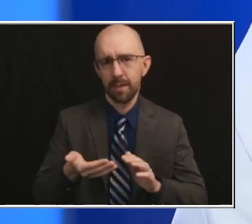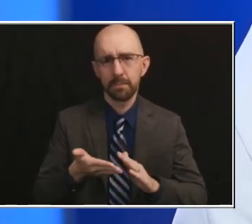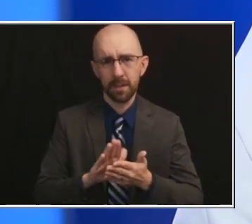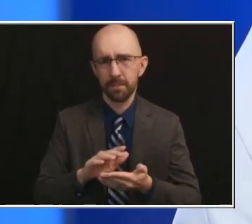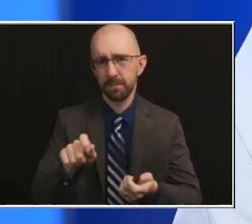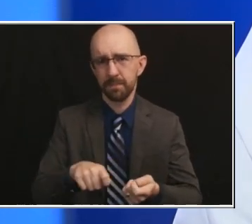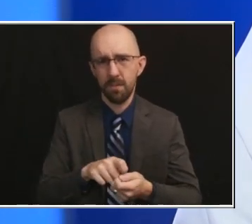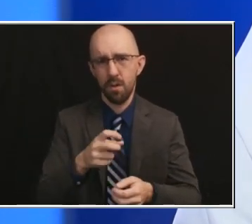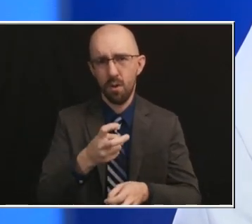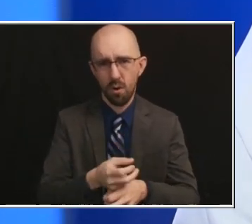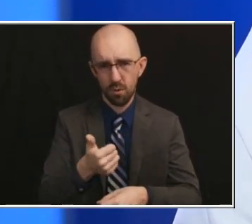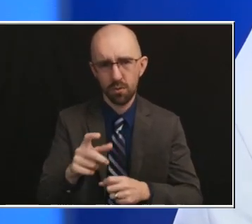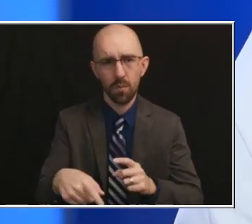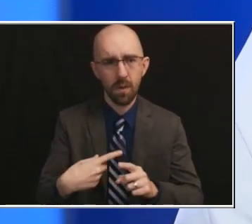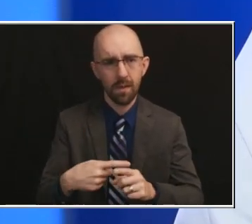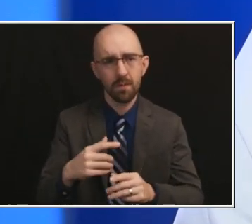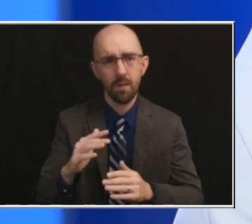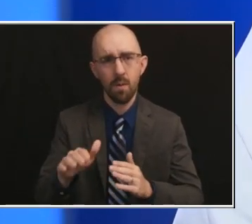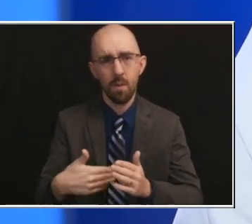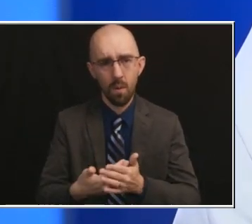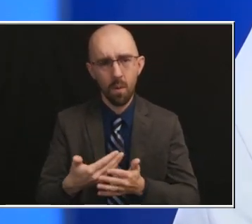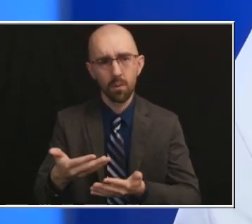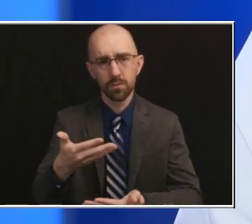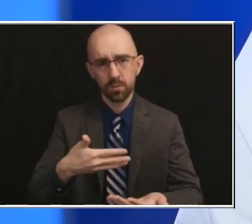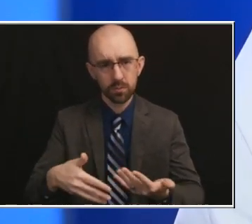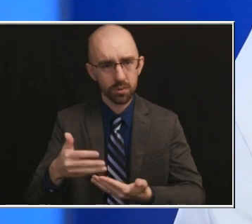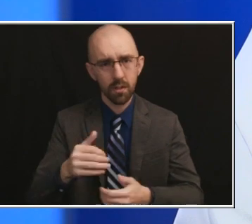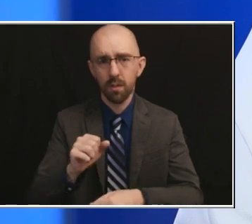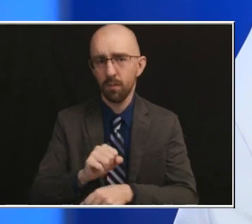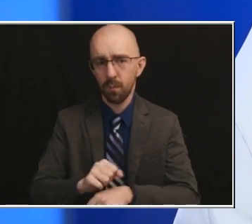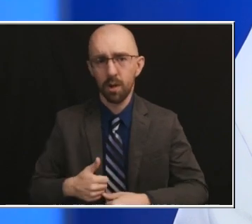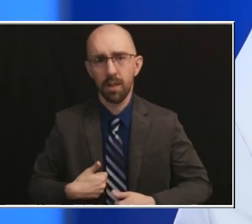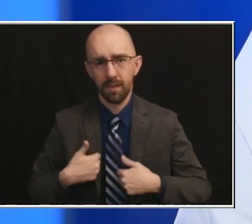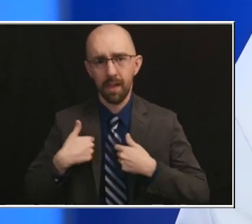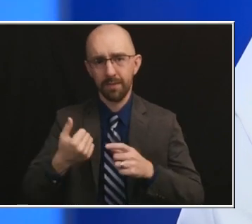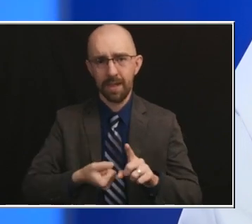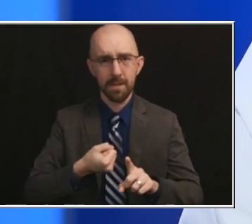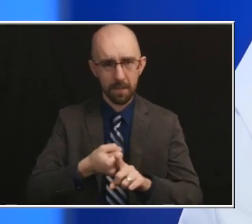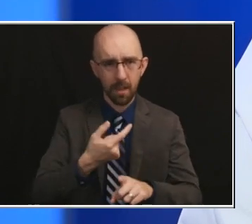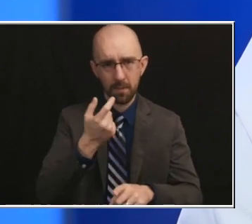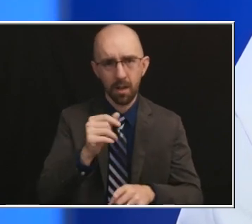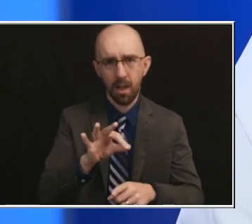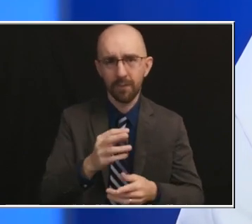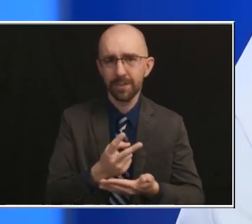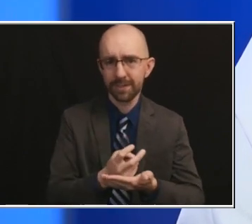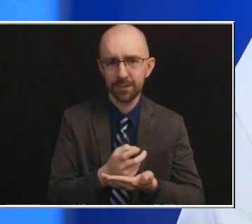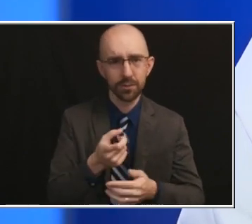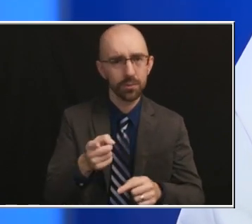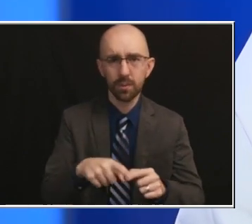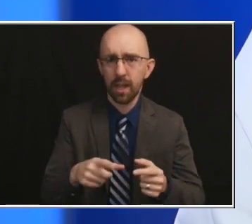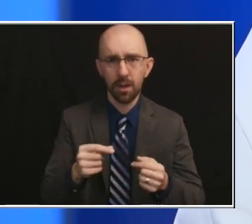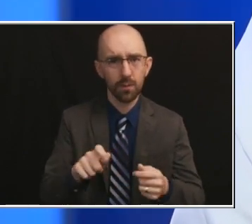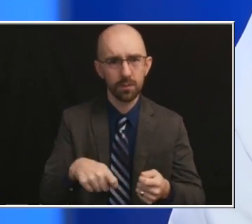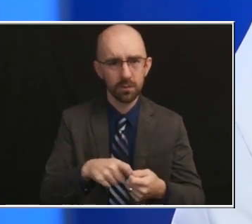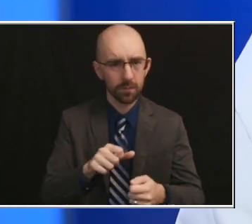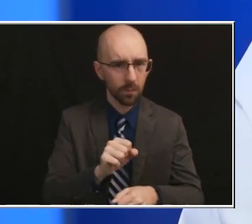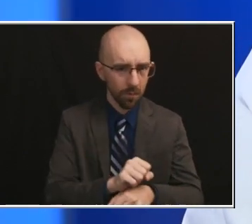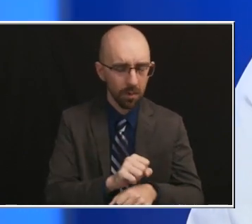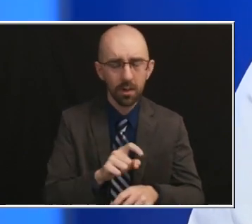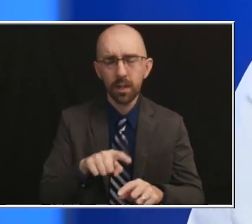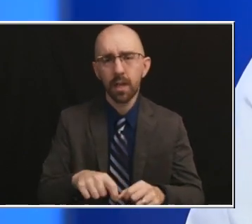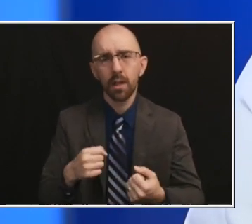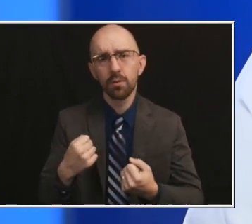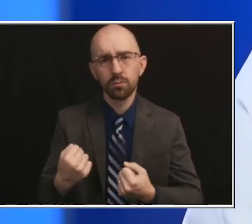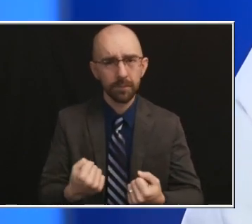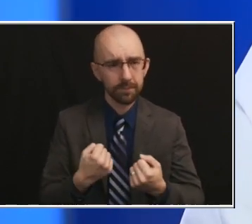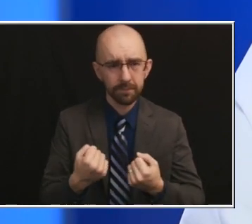when your whole social or vocational life is impacted because of seizures. So you can't do certain work, you can't drive. You can drive if